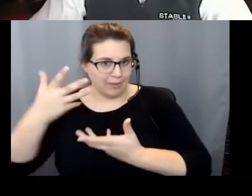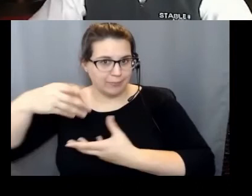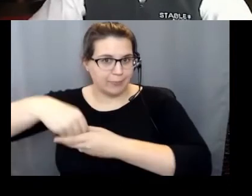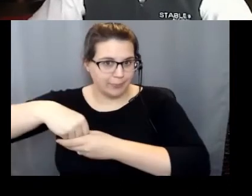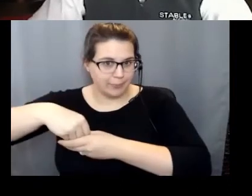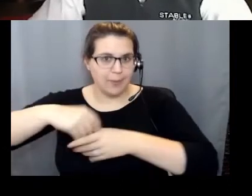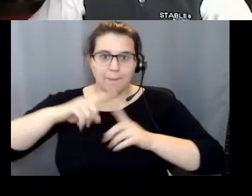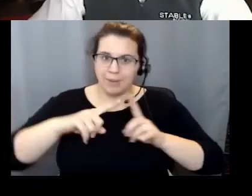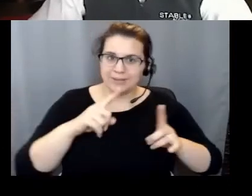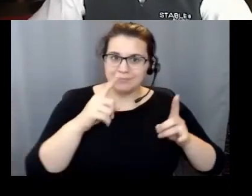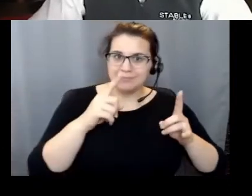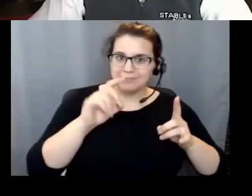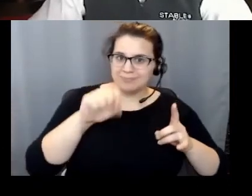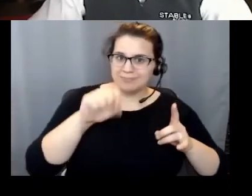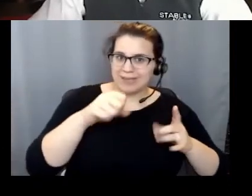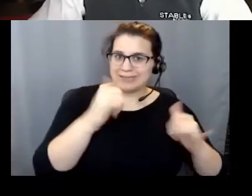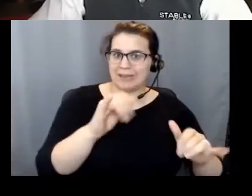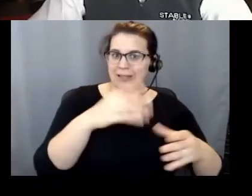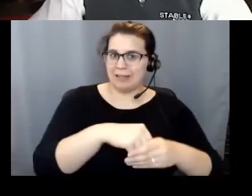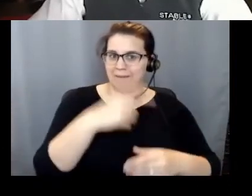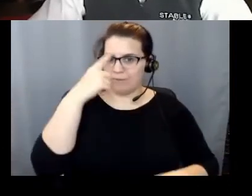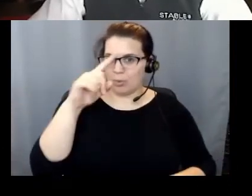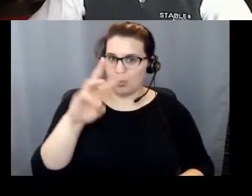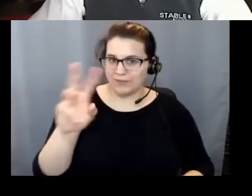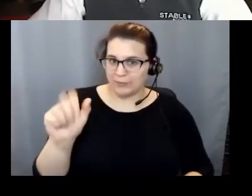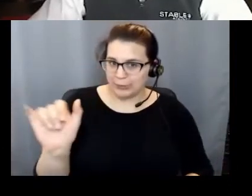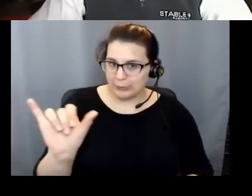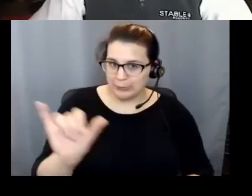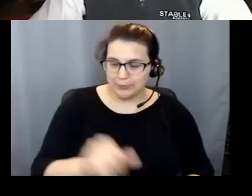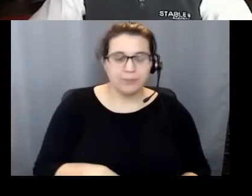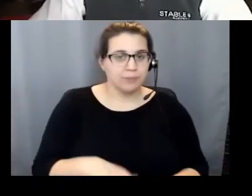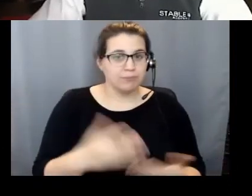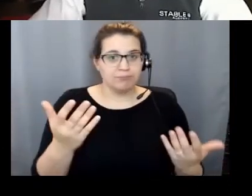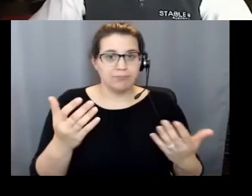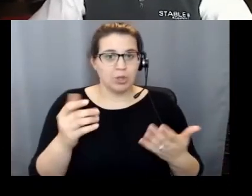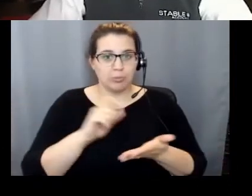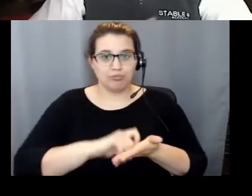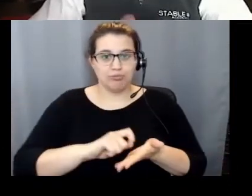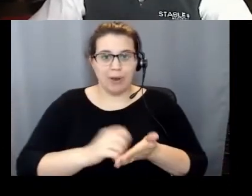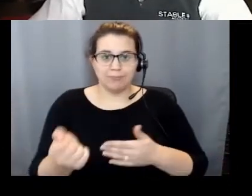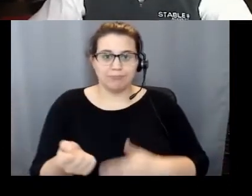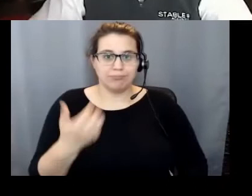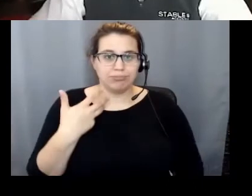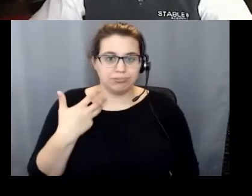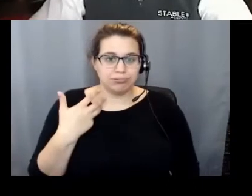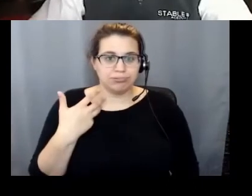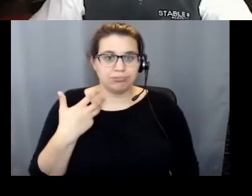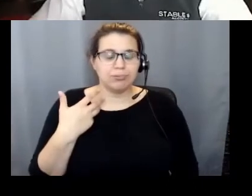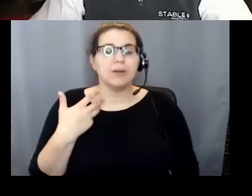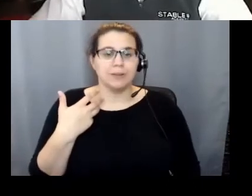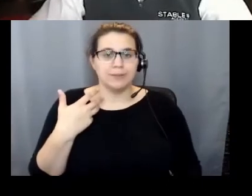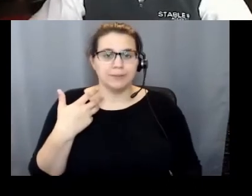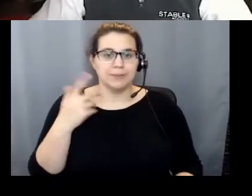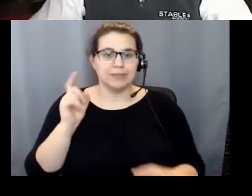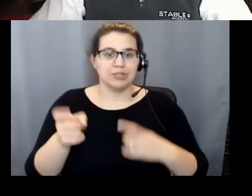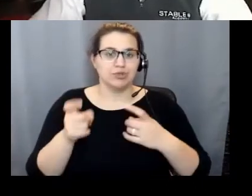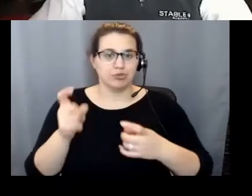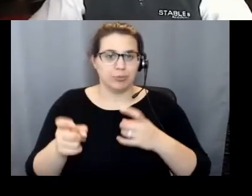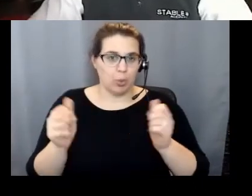Virginia. And send it in, and that's a way that you can contribute to your account using a